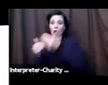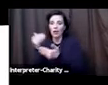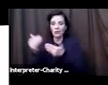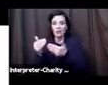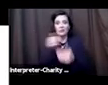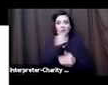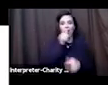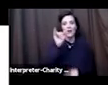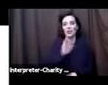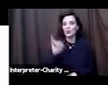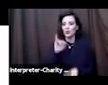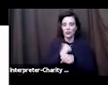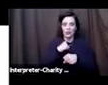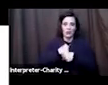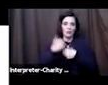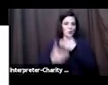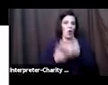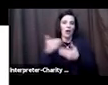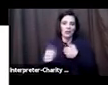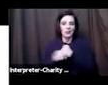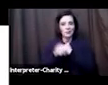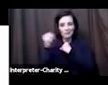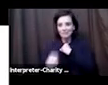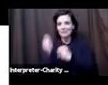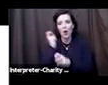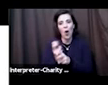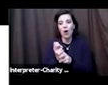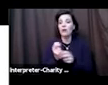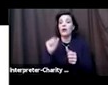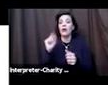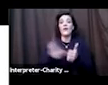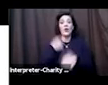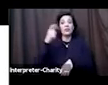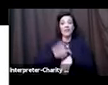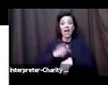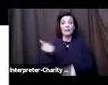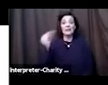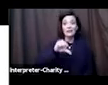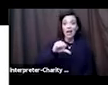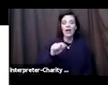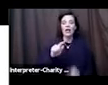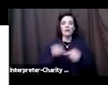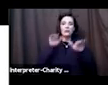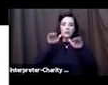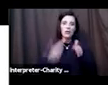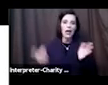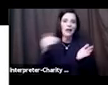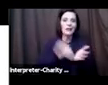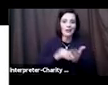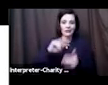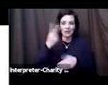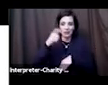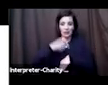hard. And typically things are denied the first time and you have to go back a second time. It is possible